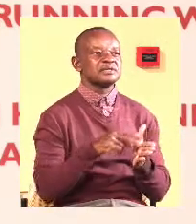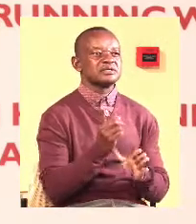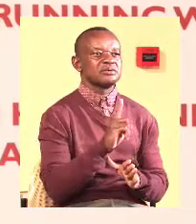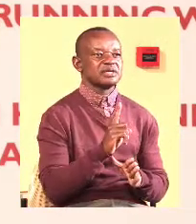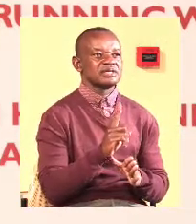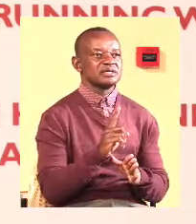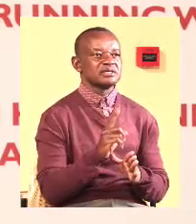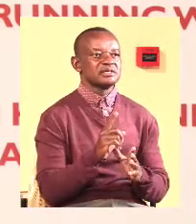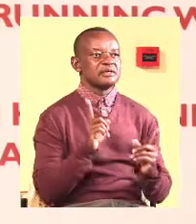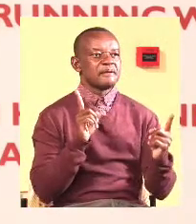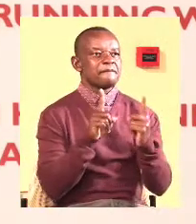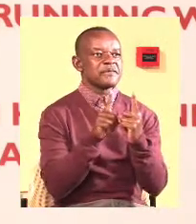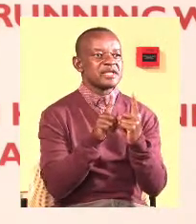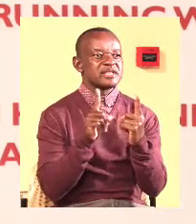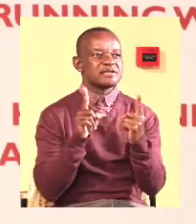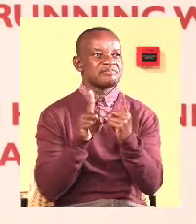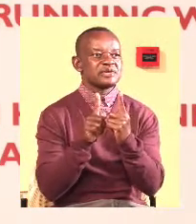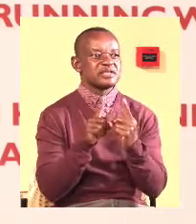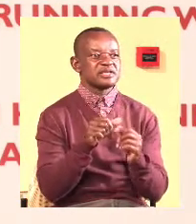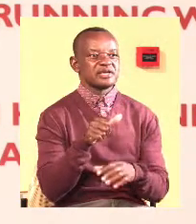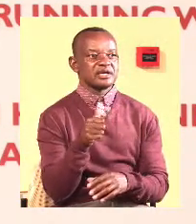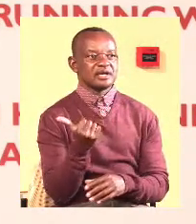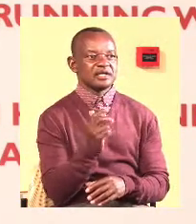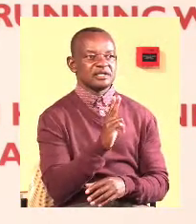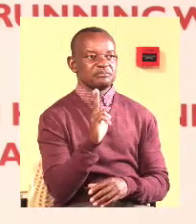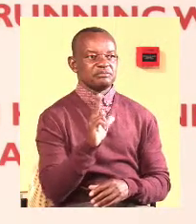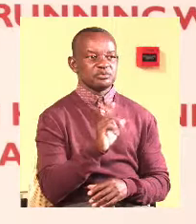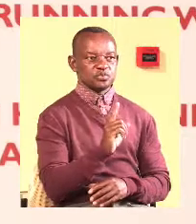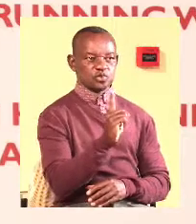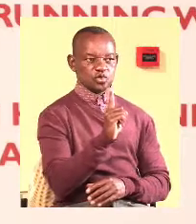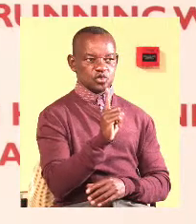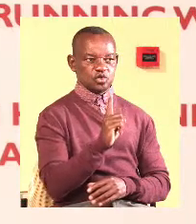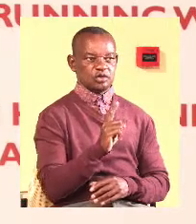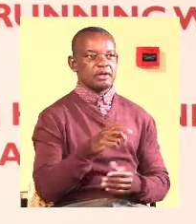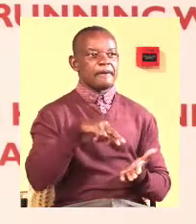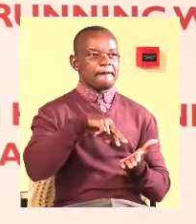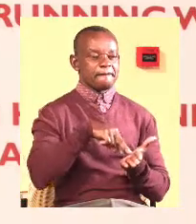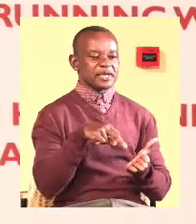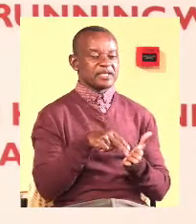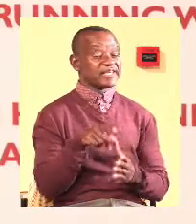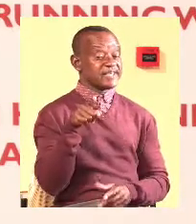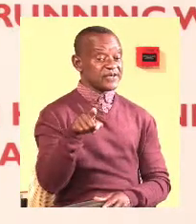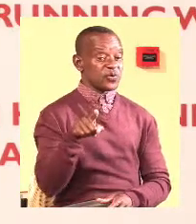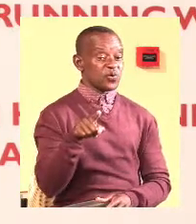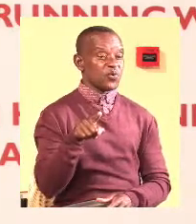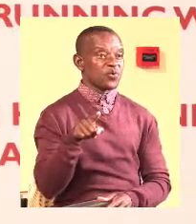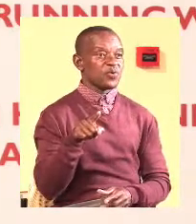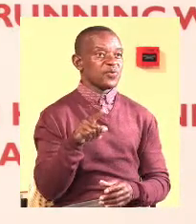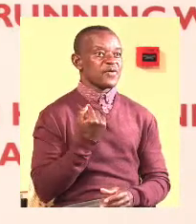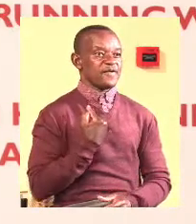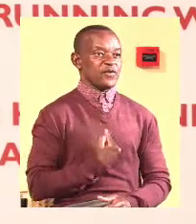but you are keeping to yourself. But if it is not working, we might also be forced